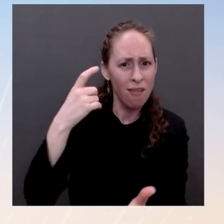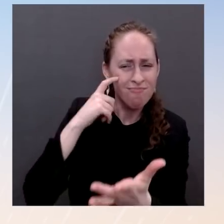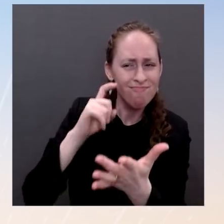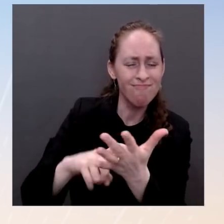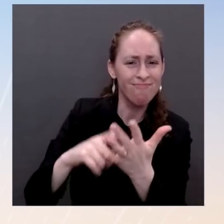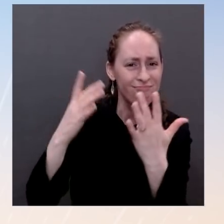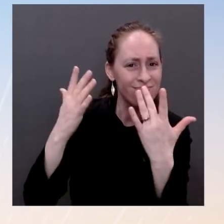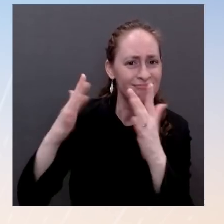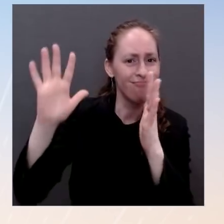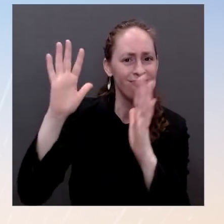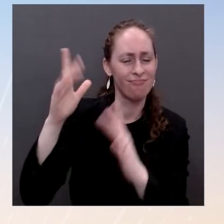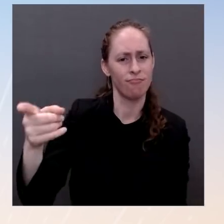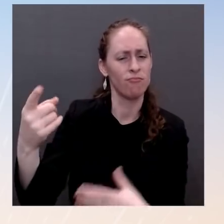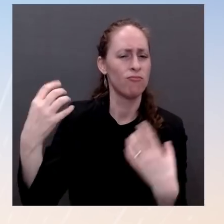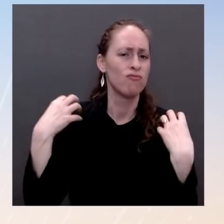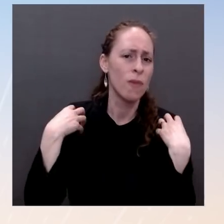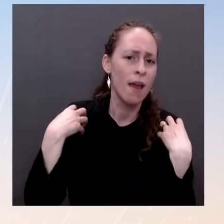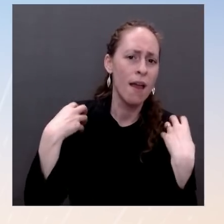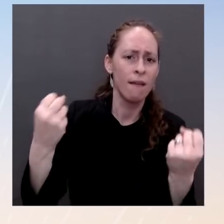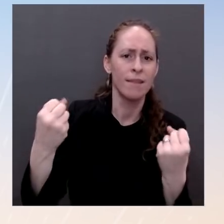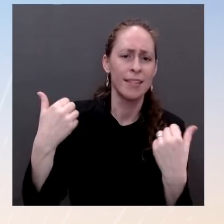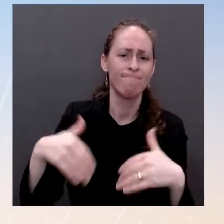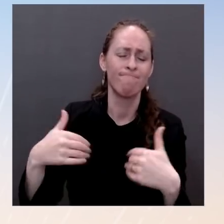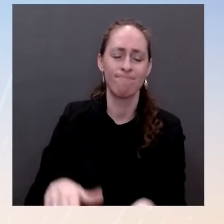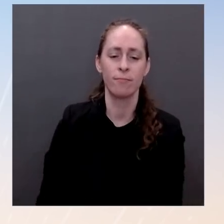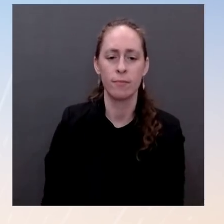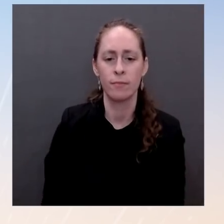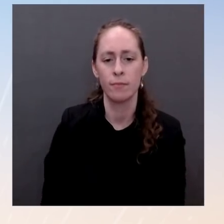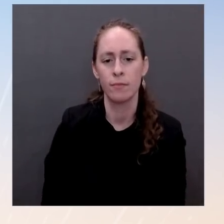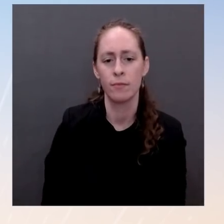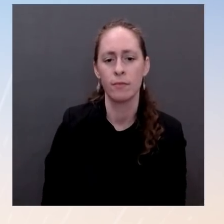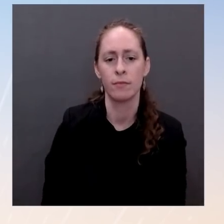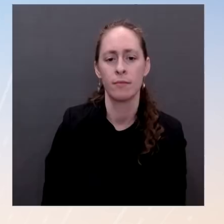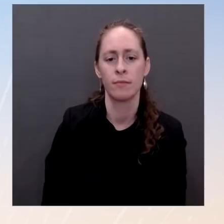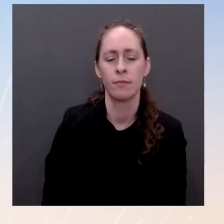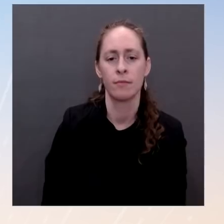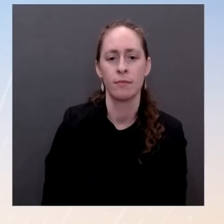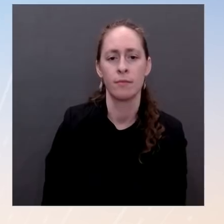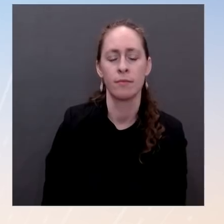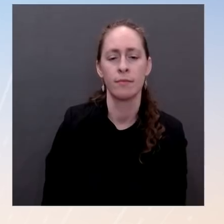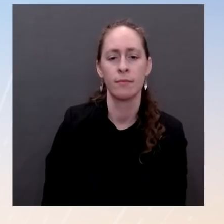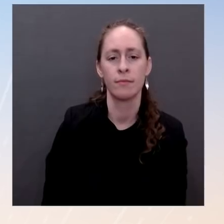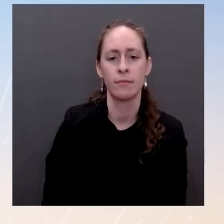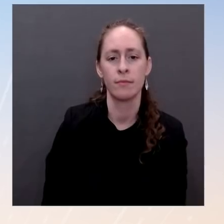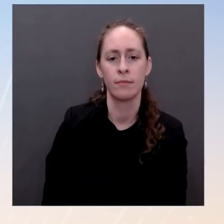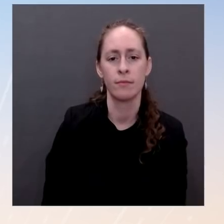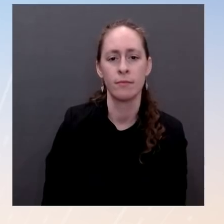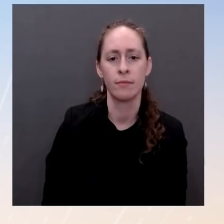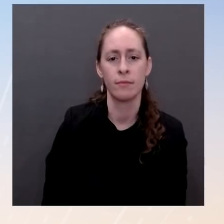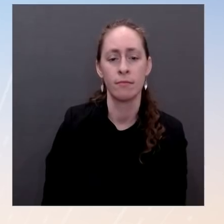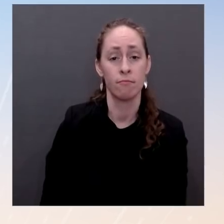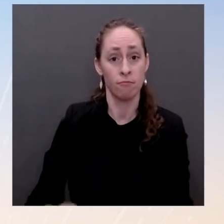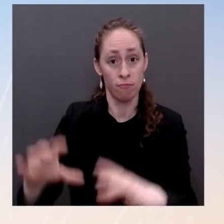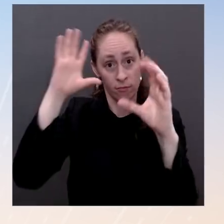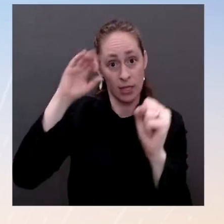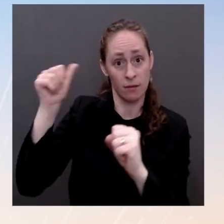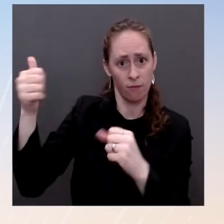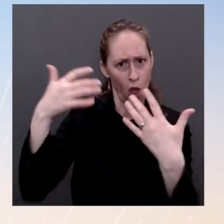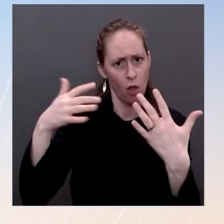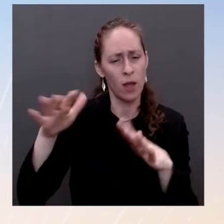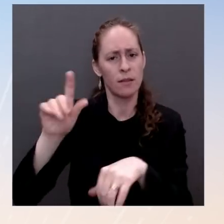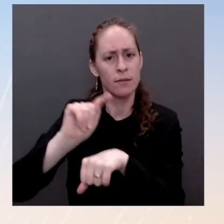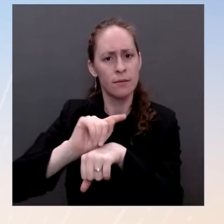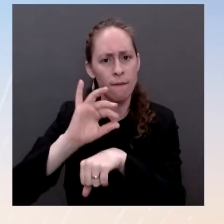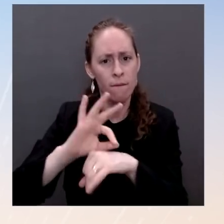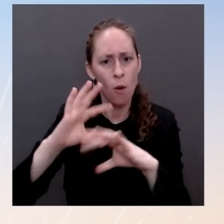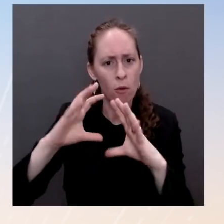president has put in place a task force. He has hired a senior level staffer to be a representative and be